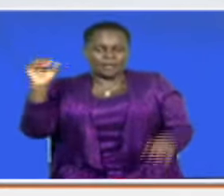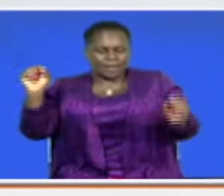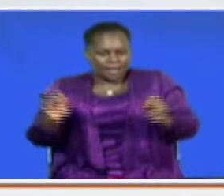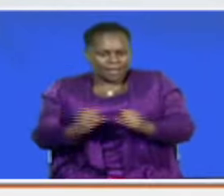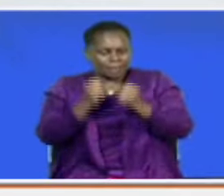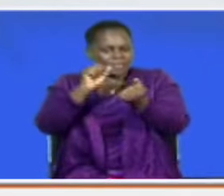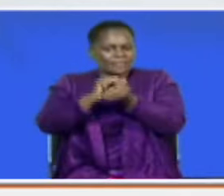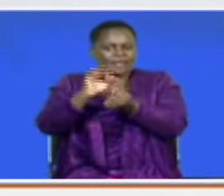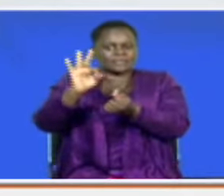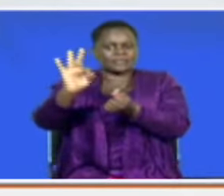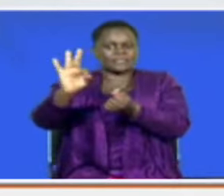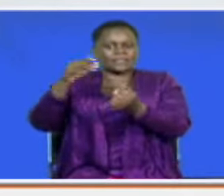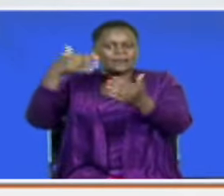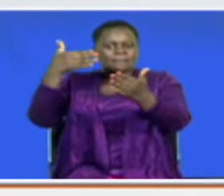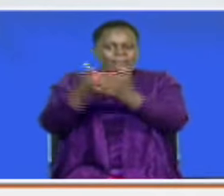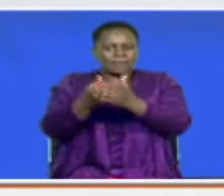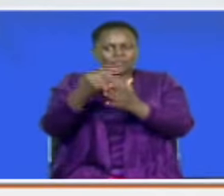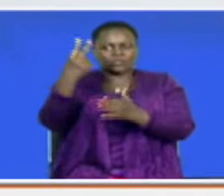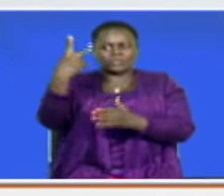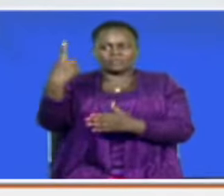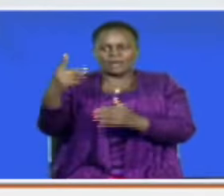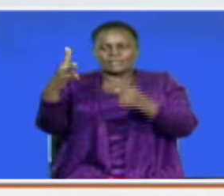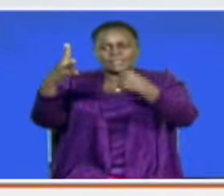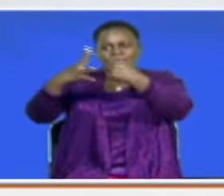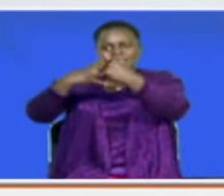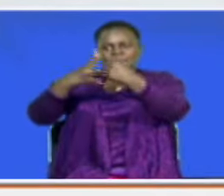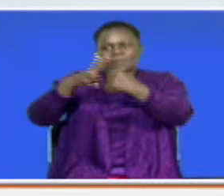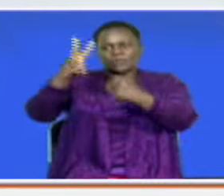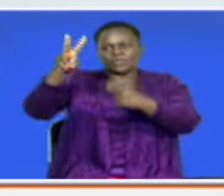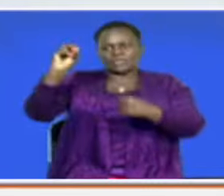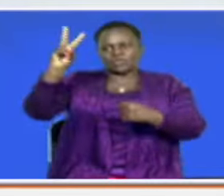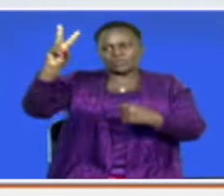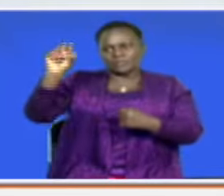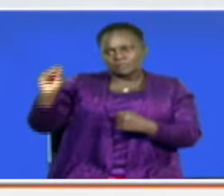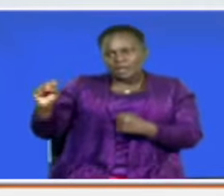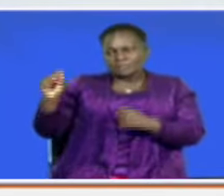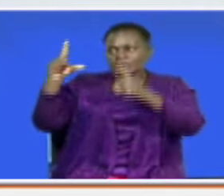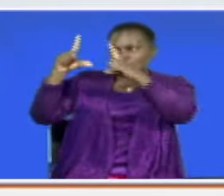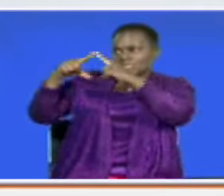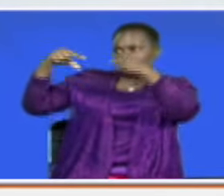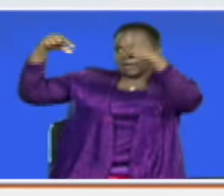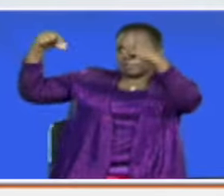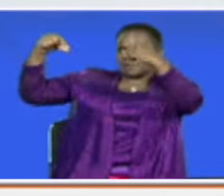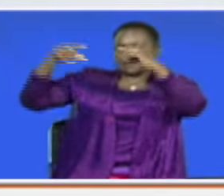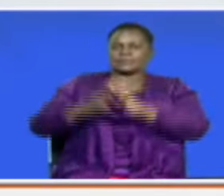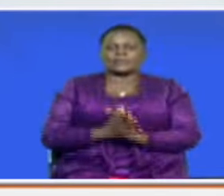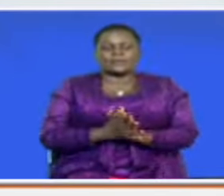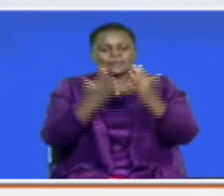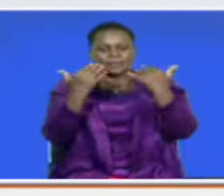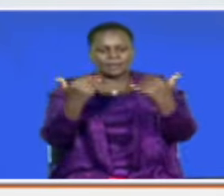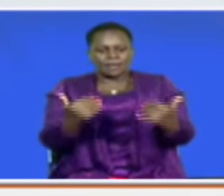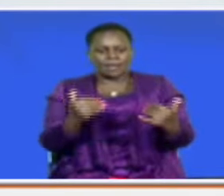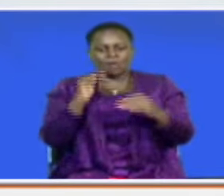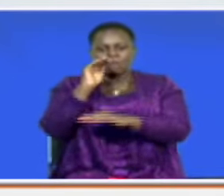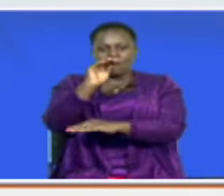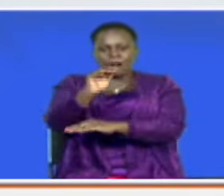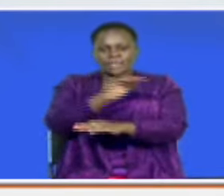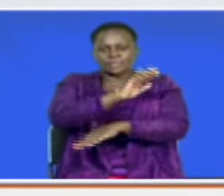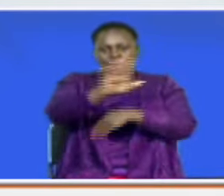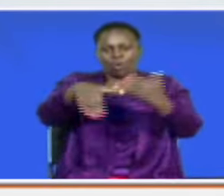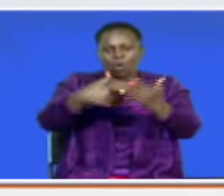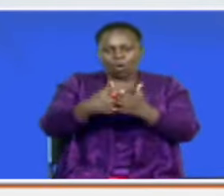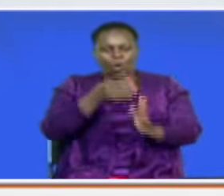held on 13th to 21st of September 2025 in Tokyo, Japan. I now call upon